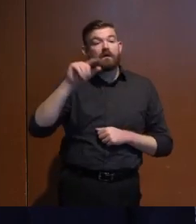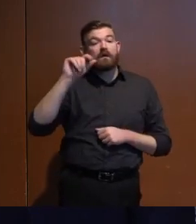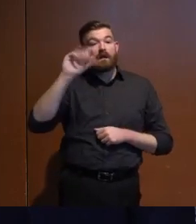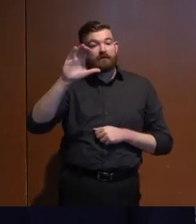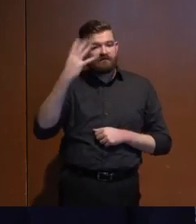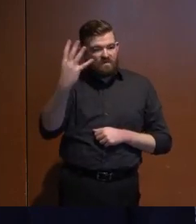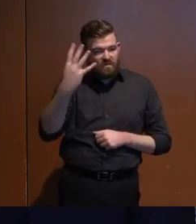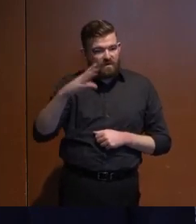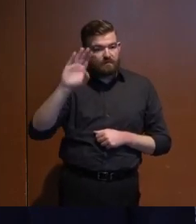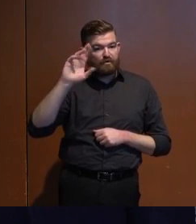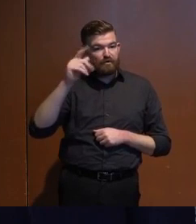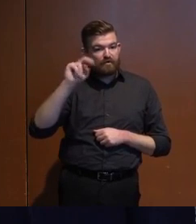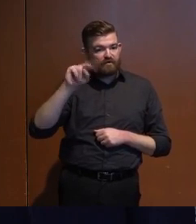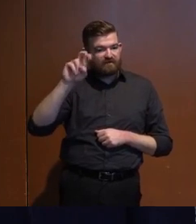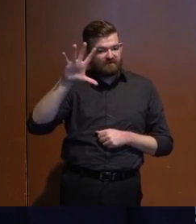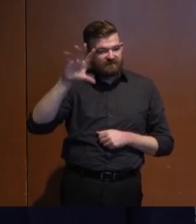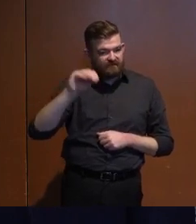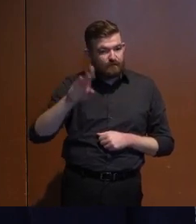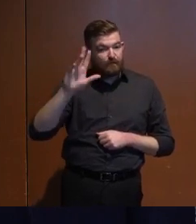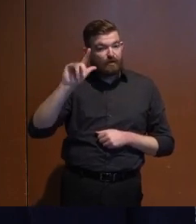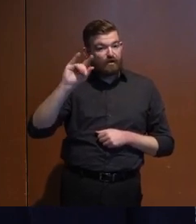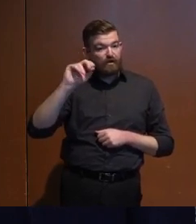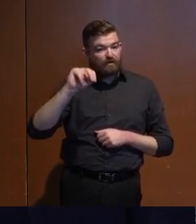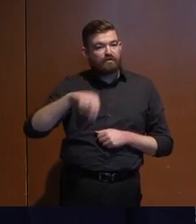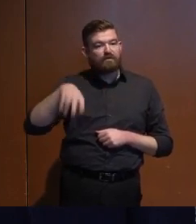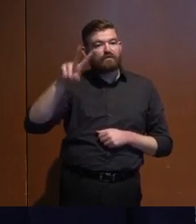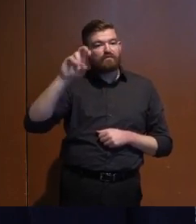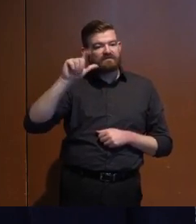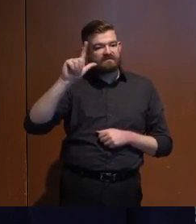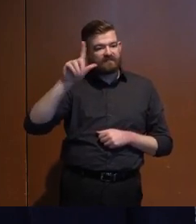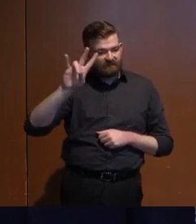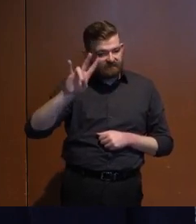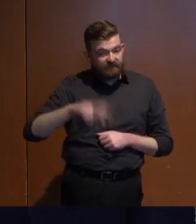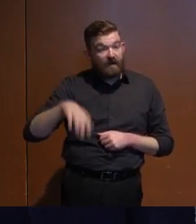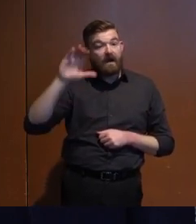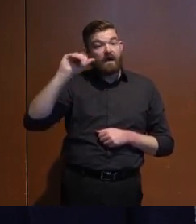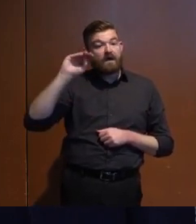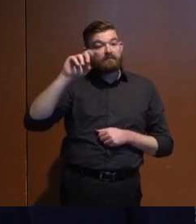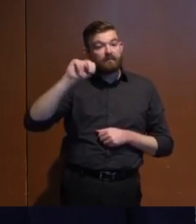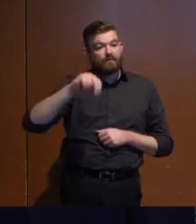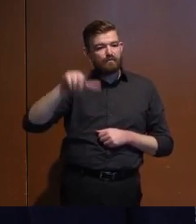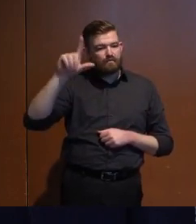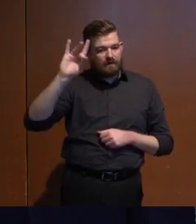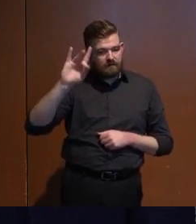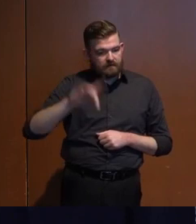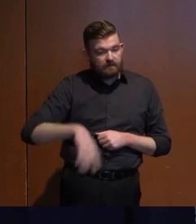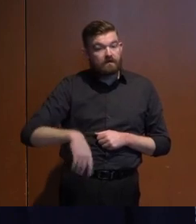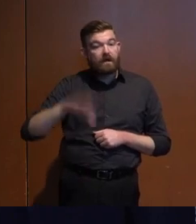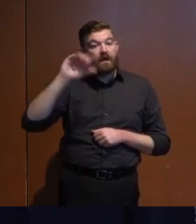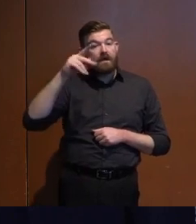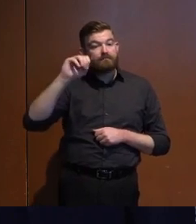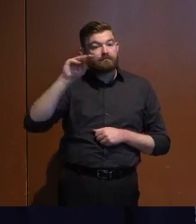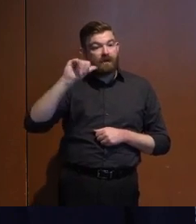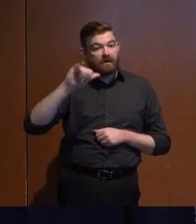Bergen 250, Burlington 27, Camden 28, Cumberland